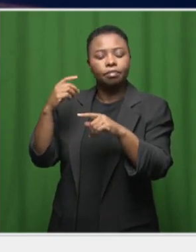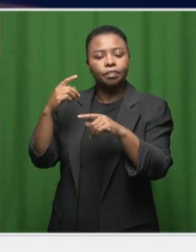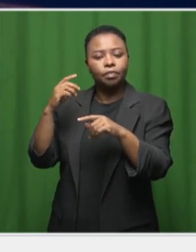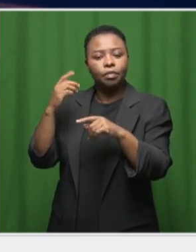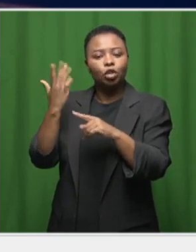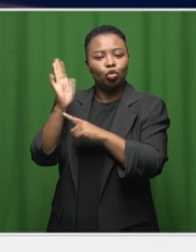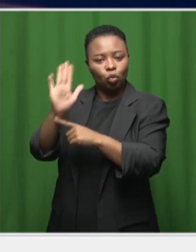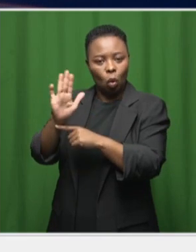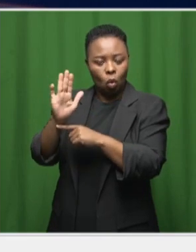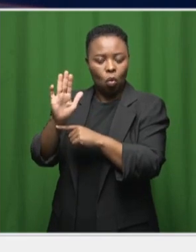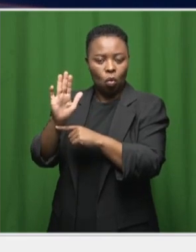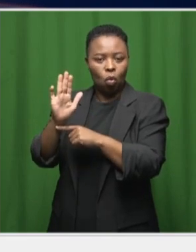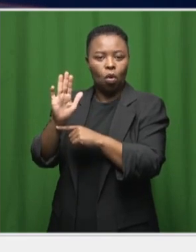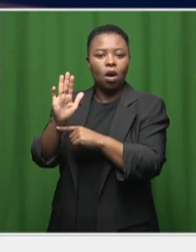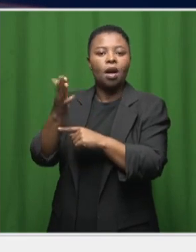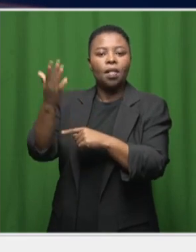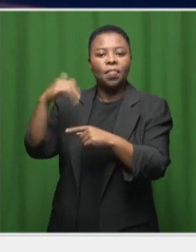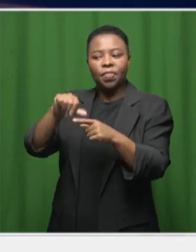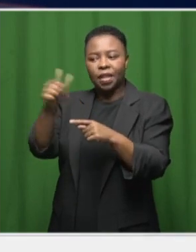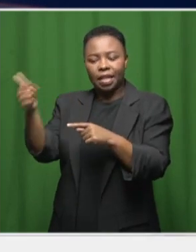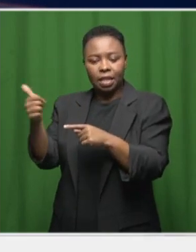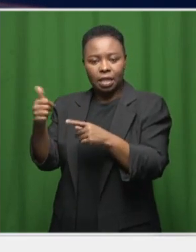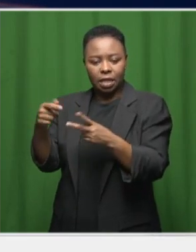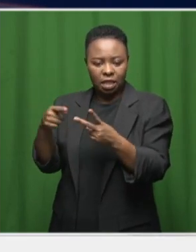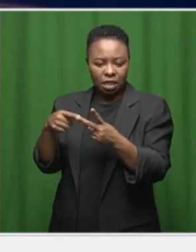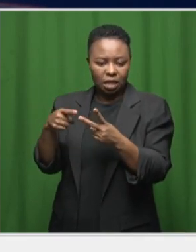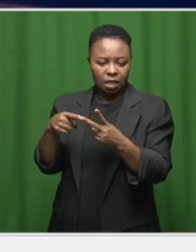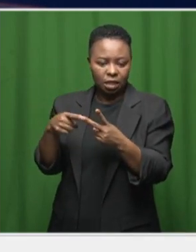like, he'll pass around the